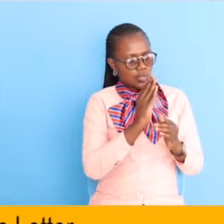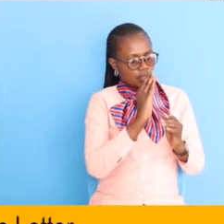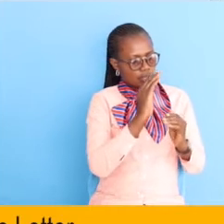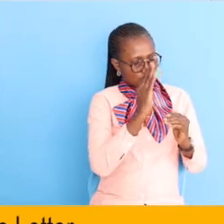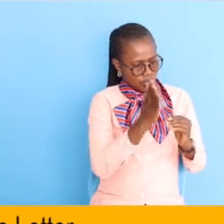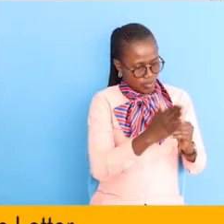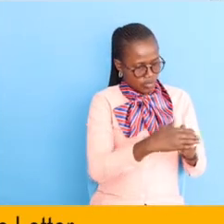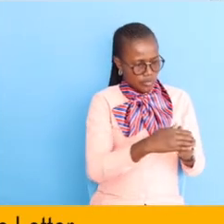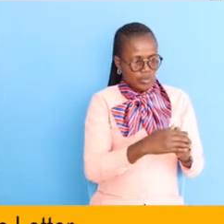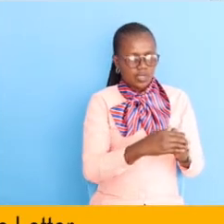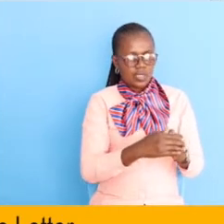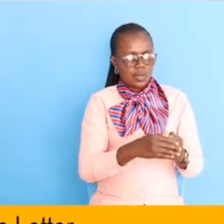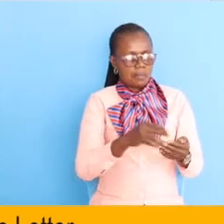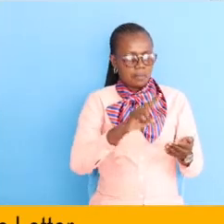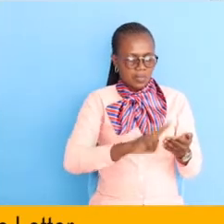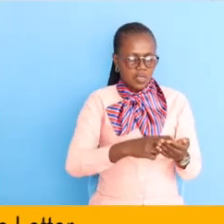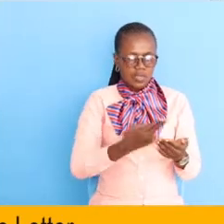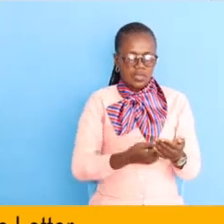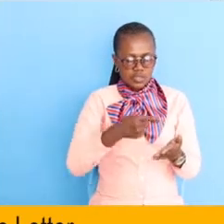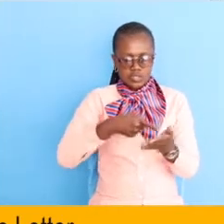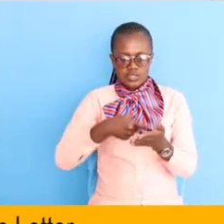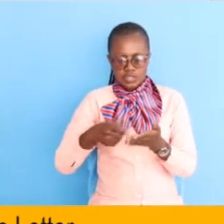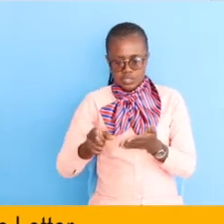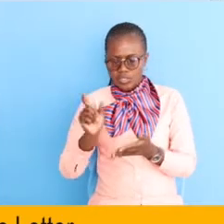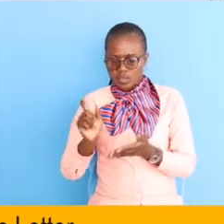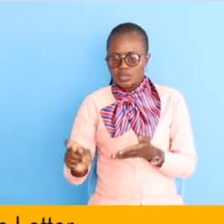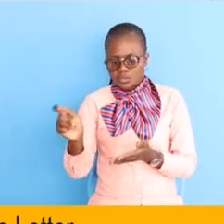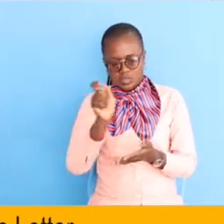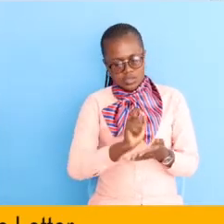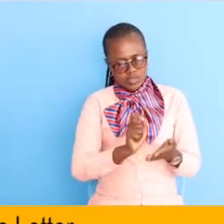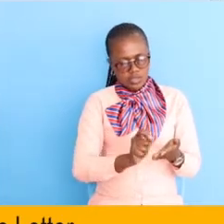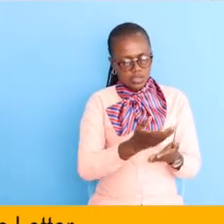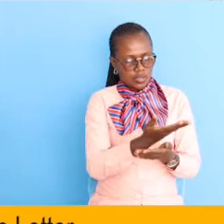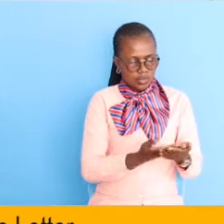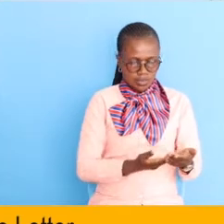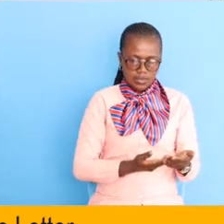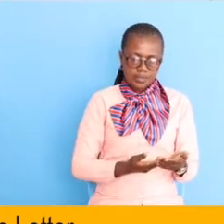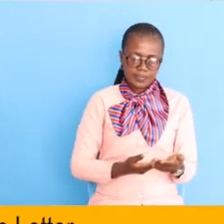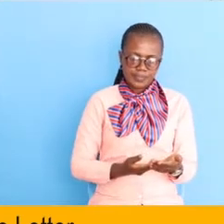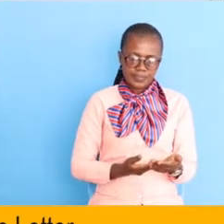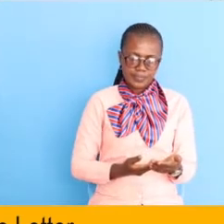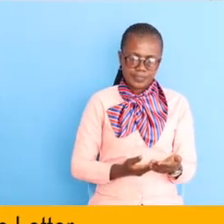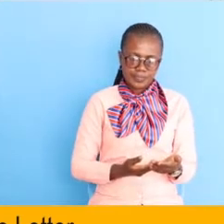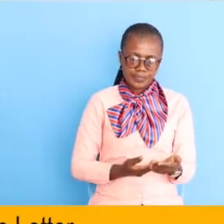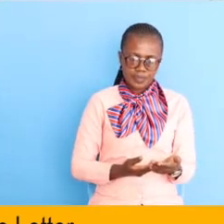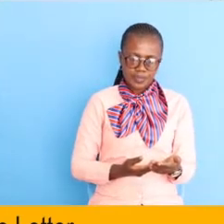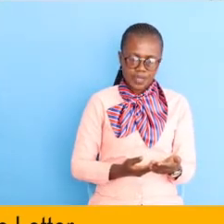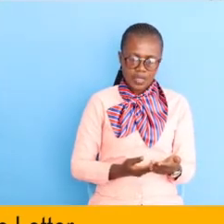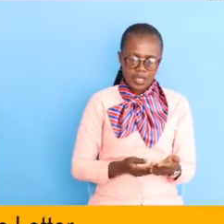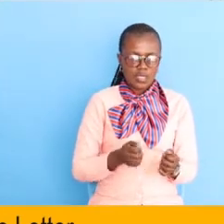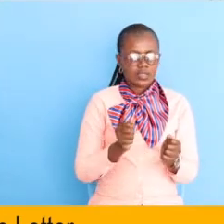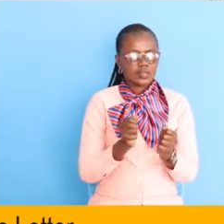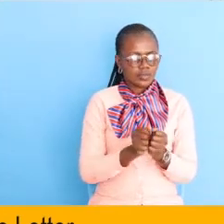signature, and the name of the writer who is going to write the letter. So those are